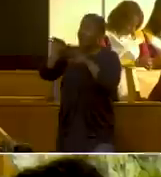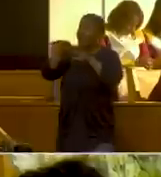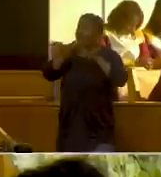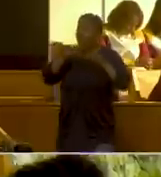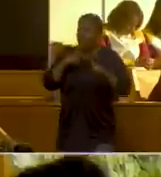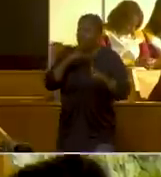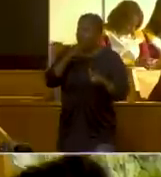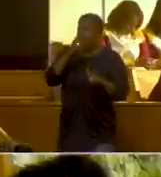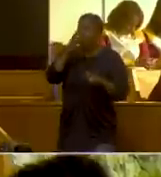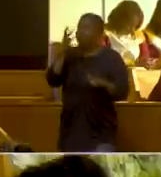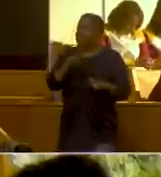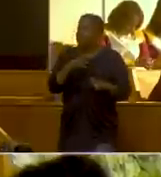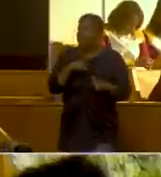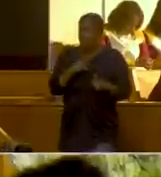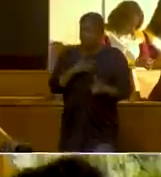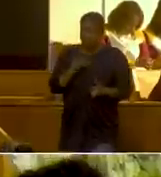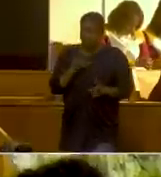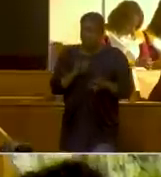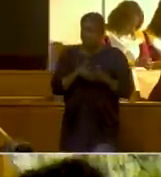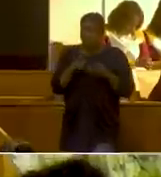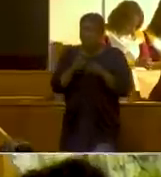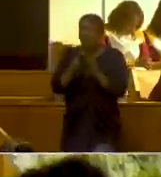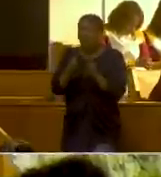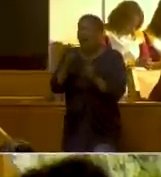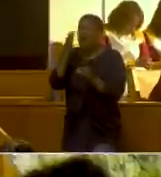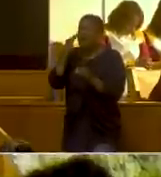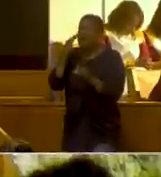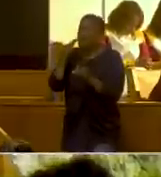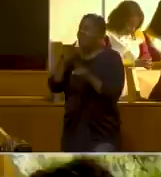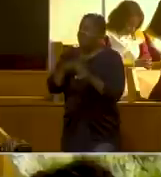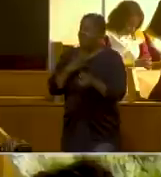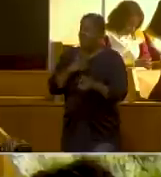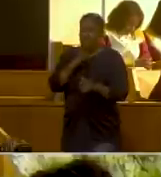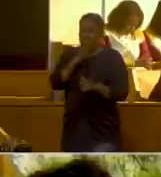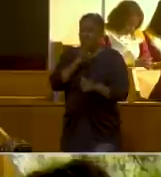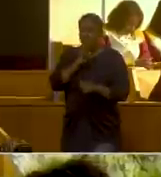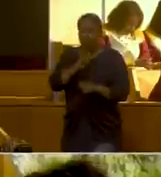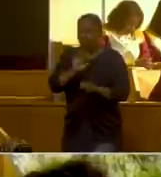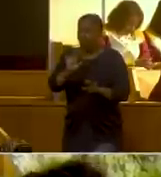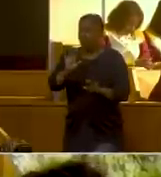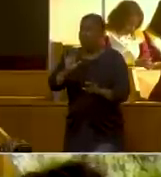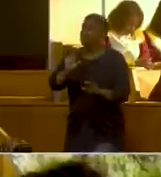not forsaken me. It feels like it. But that feeling is not true.